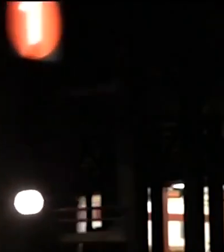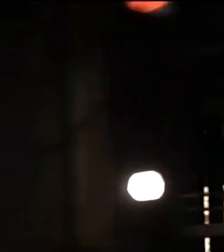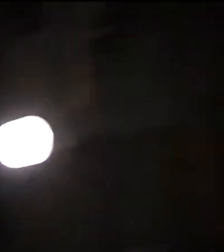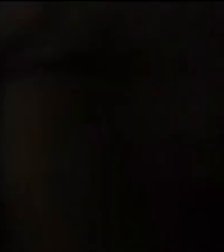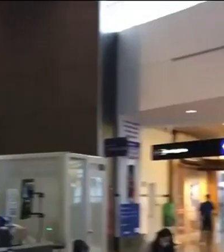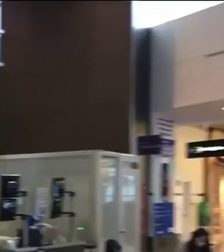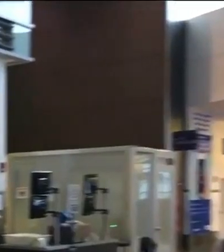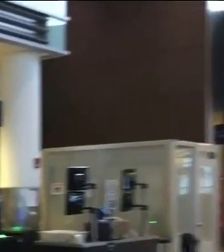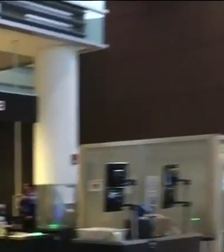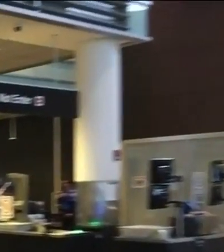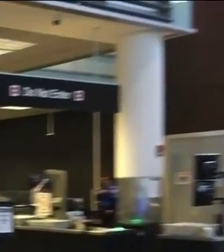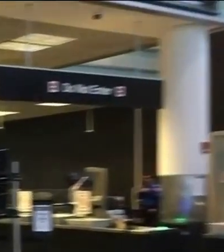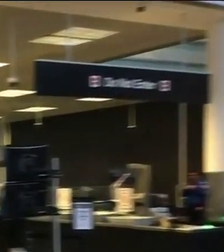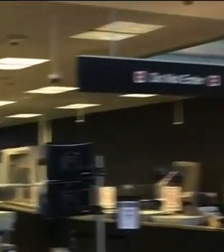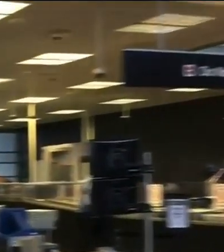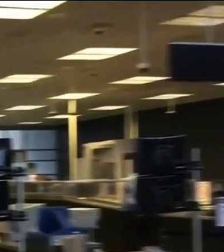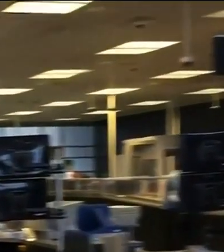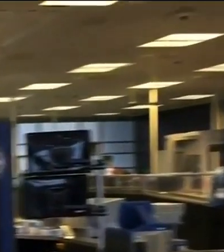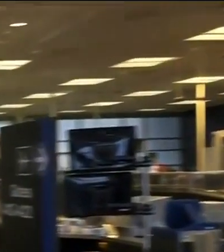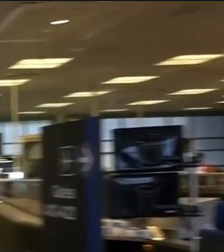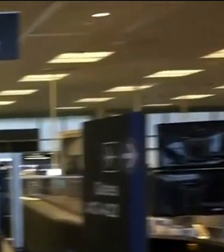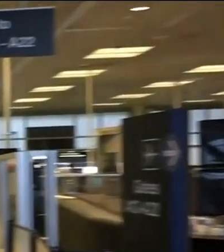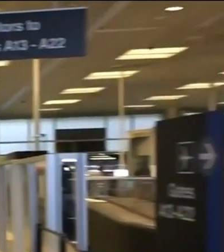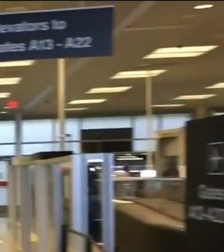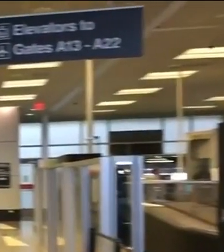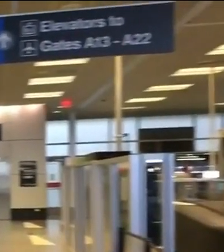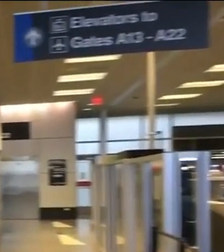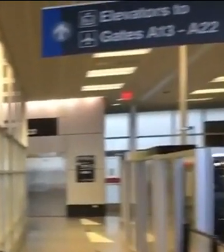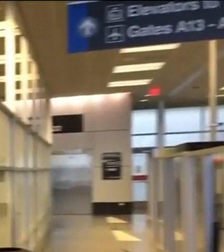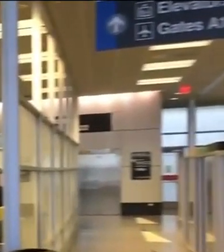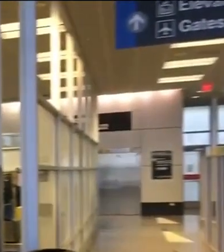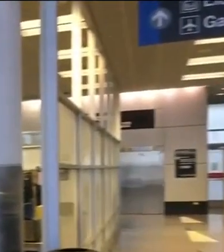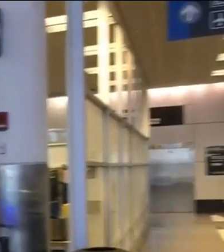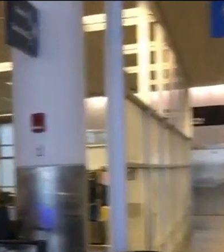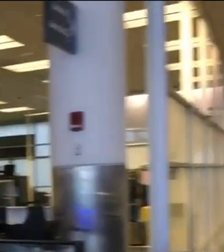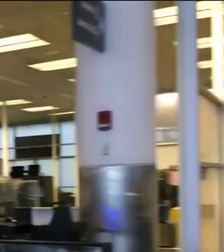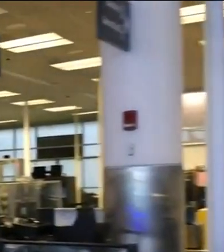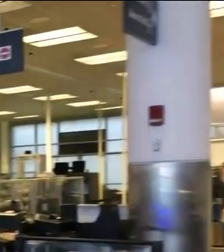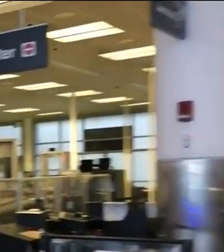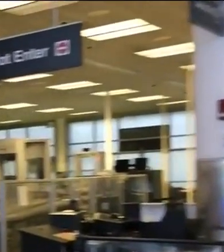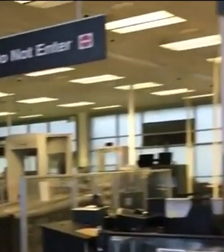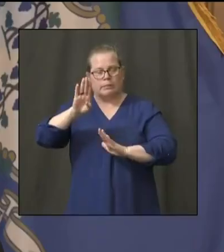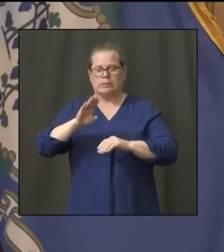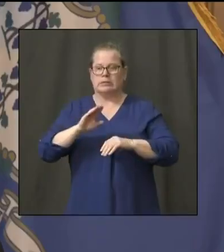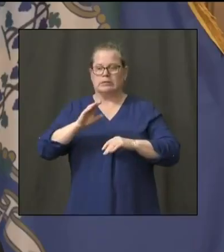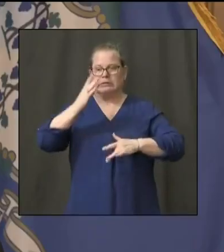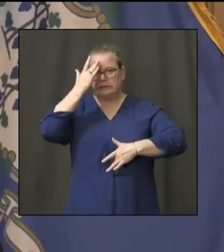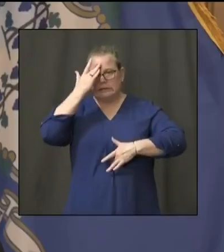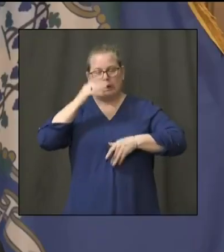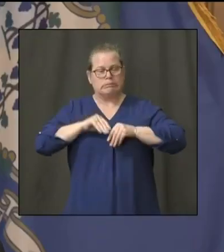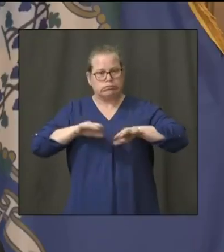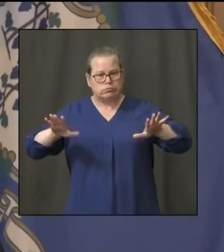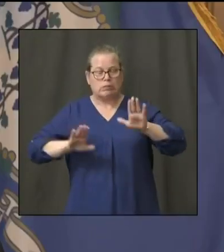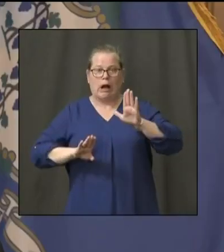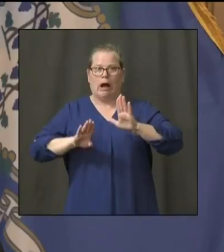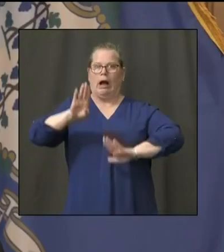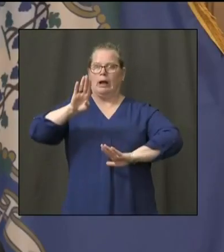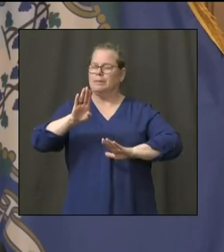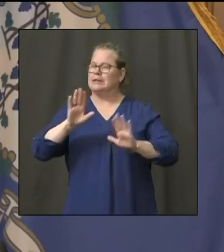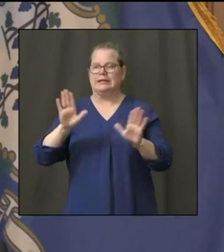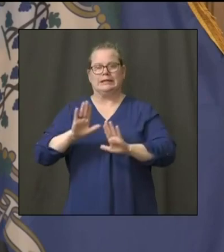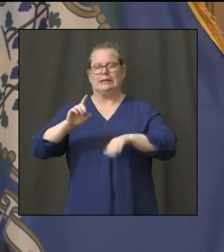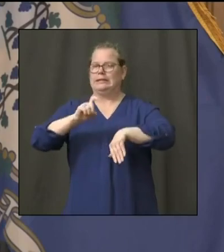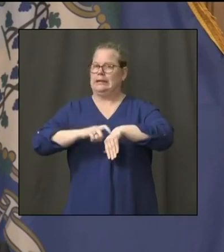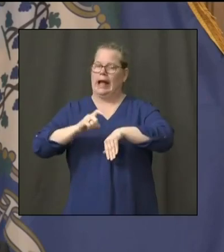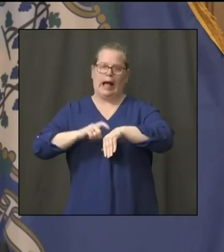Island, Pennsylvania, and Delaware, is developing a framework to gradually lift the state's stay-at-home orders. I put out a date of May